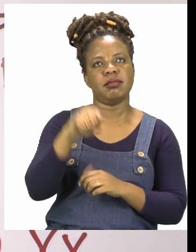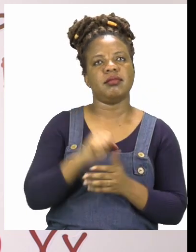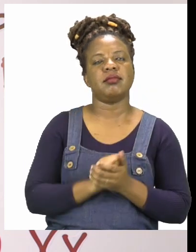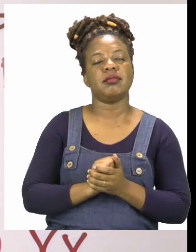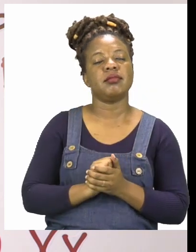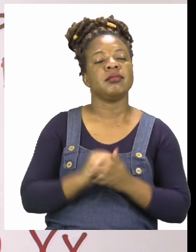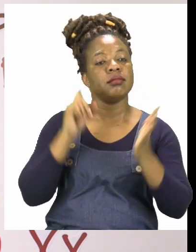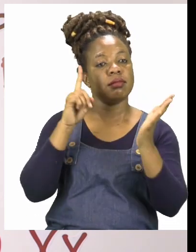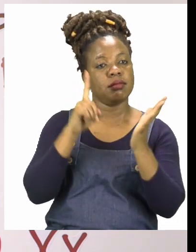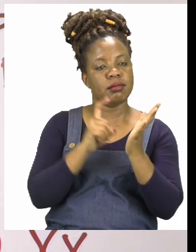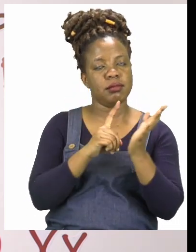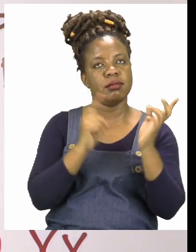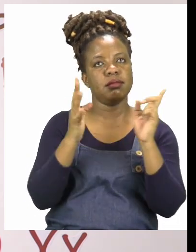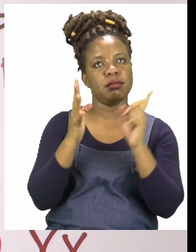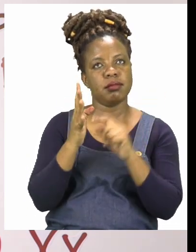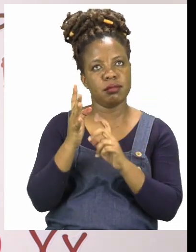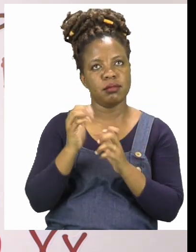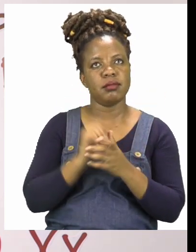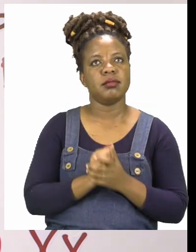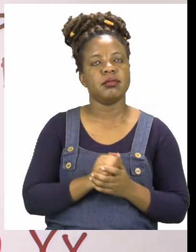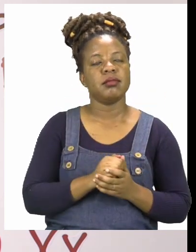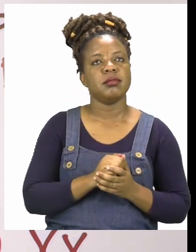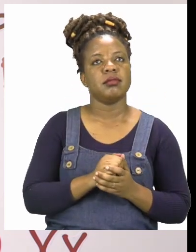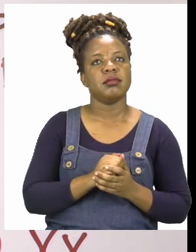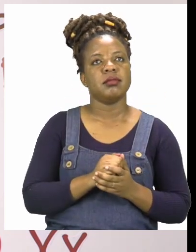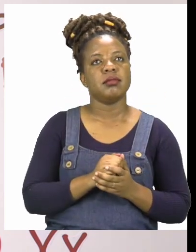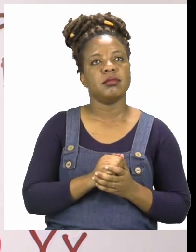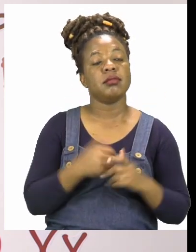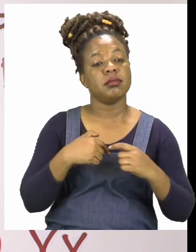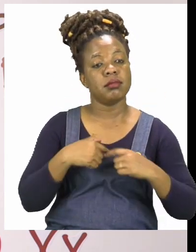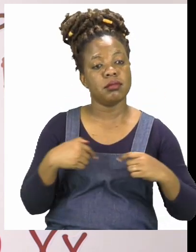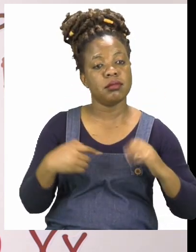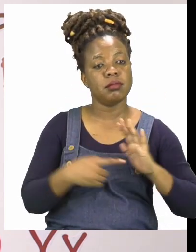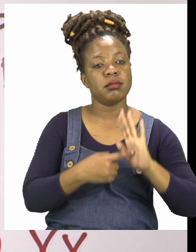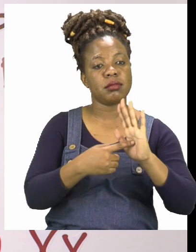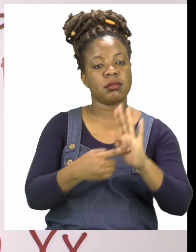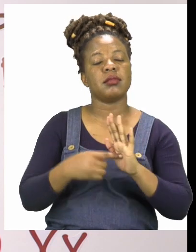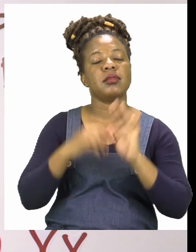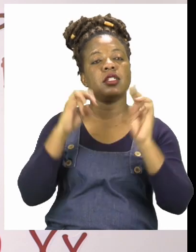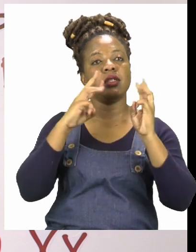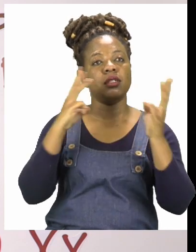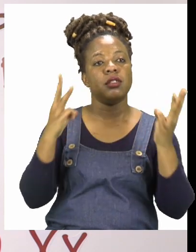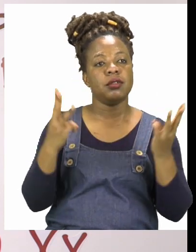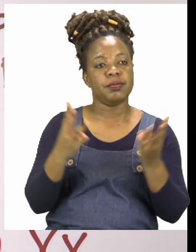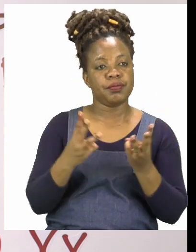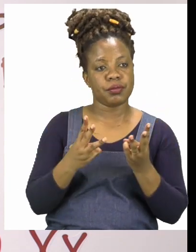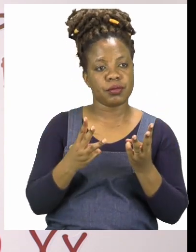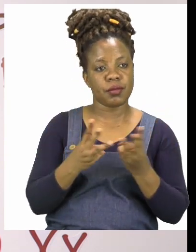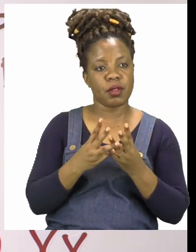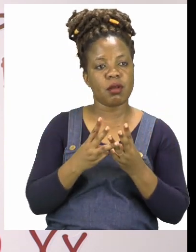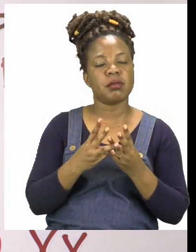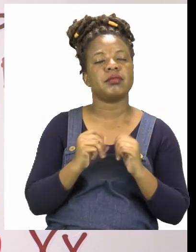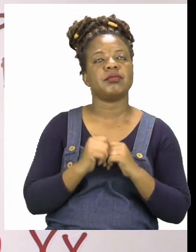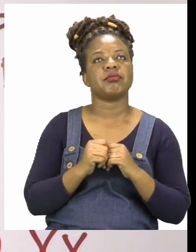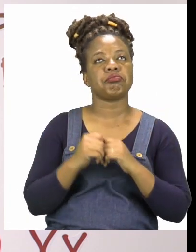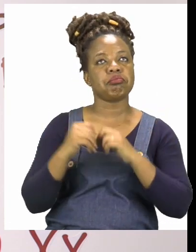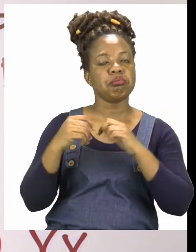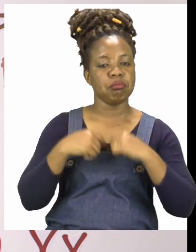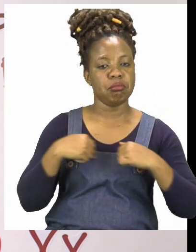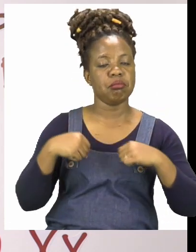we sanitize, we're trying to show the world how responsible we are. So sanitize as regularly as you